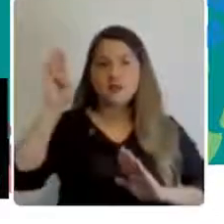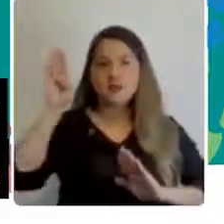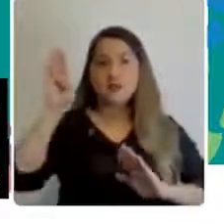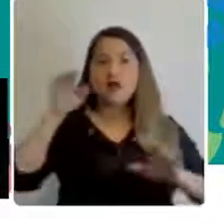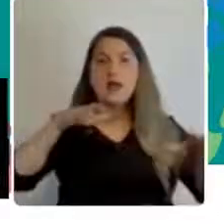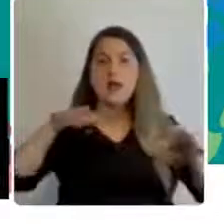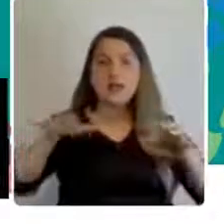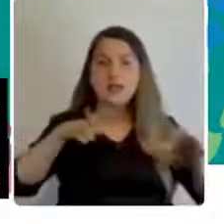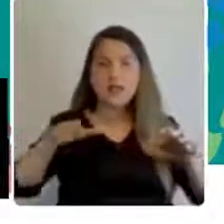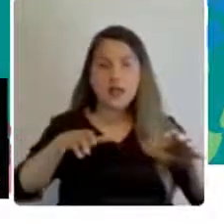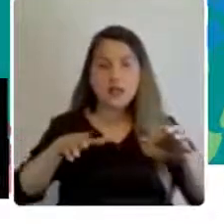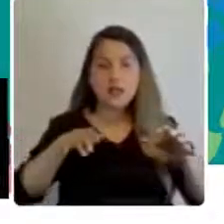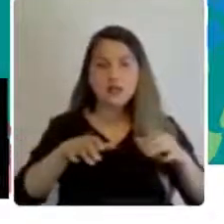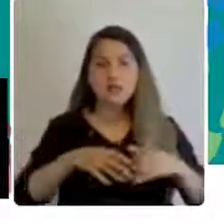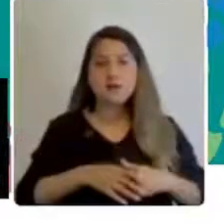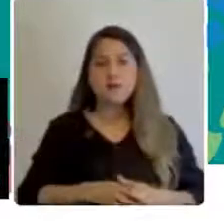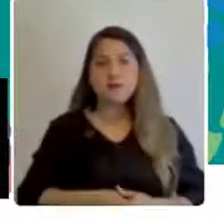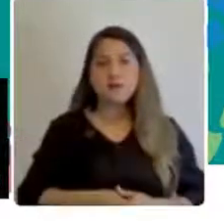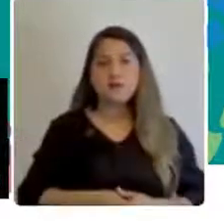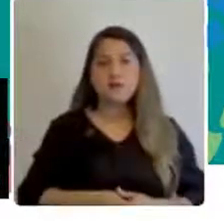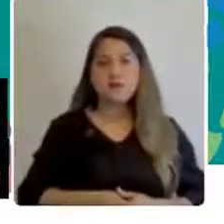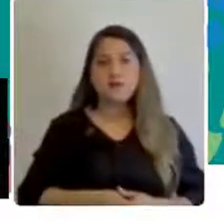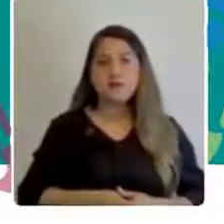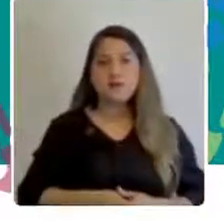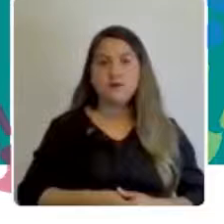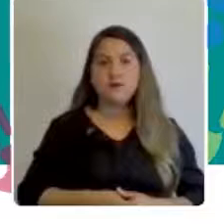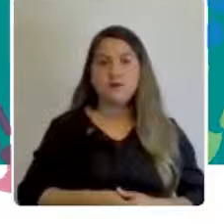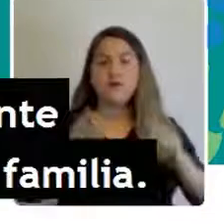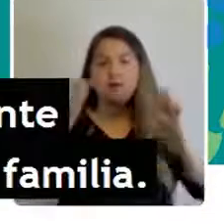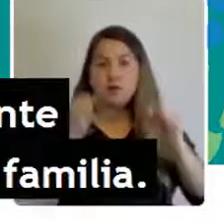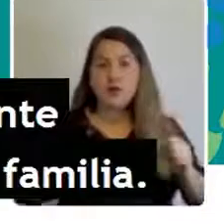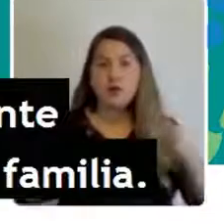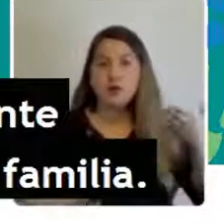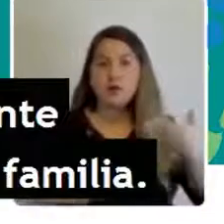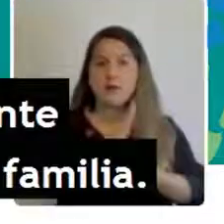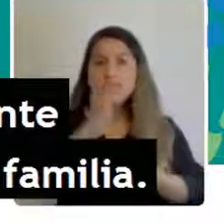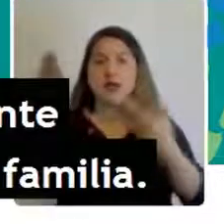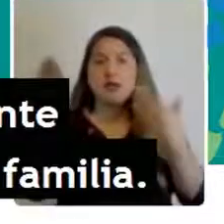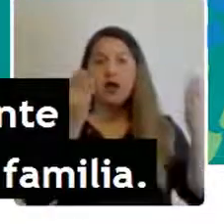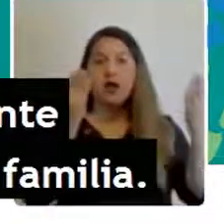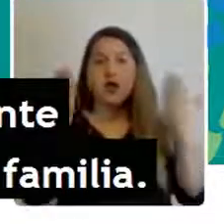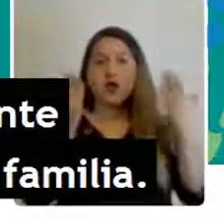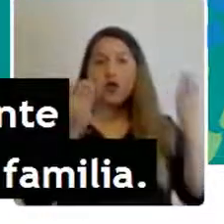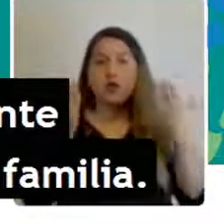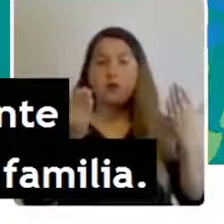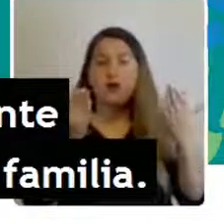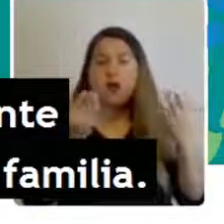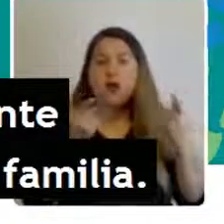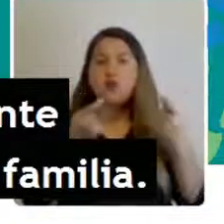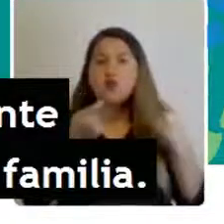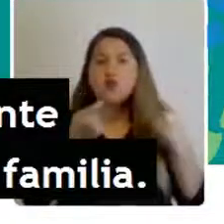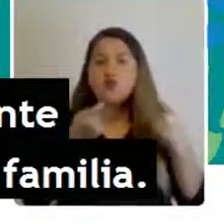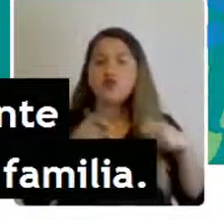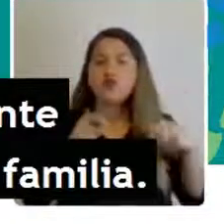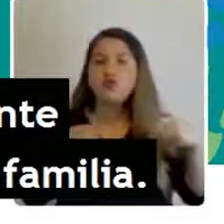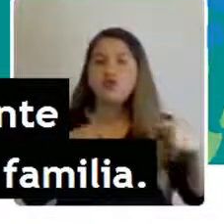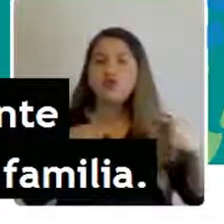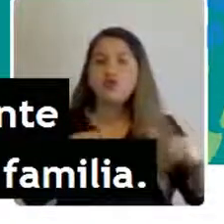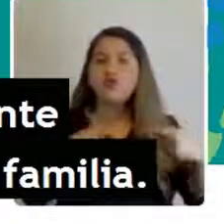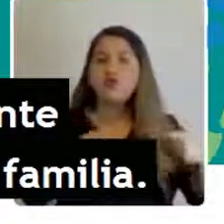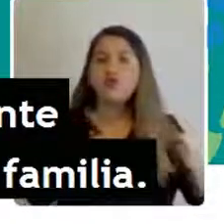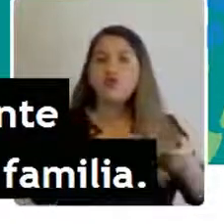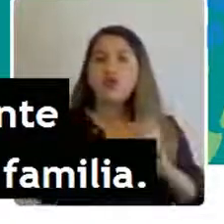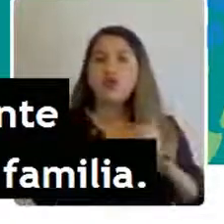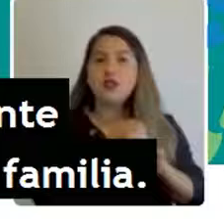begin to compare the value of treatment versus what it's going to cost if you don't have treatment during the lifespan